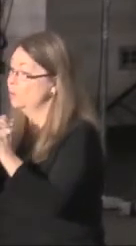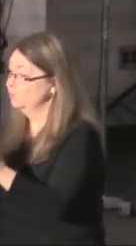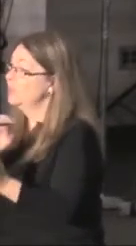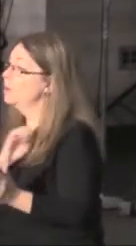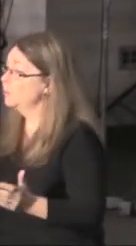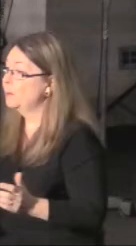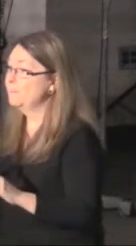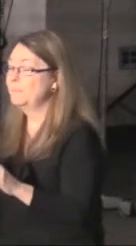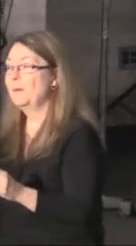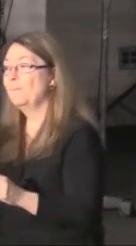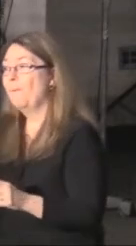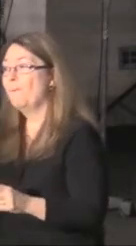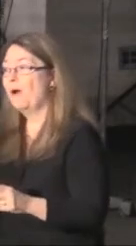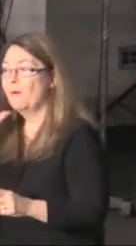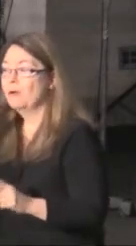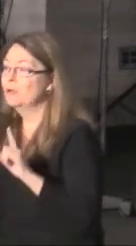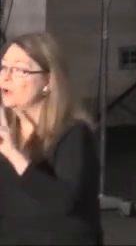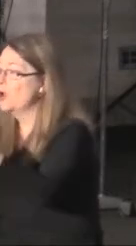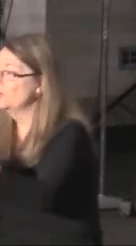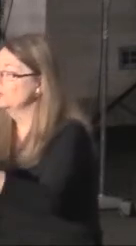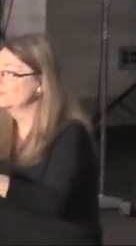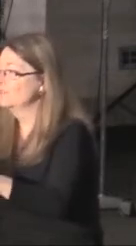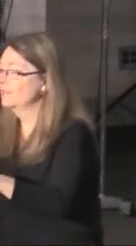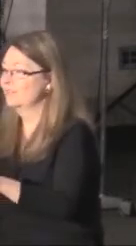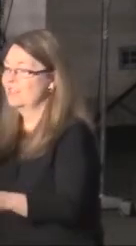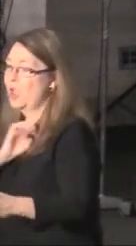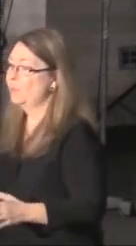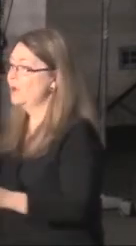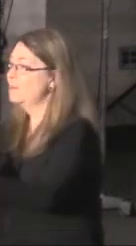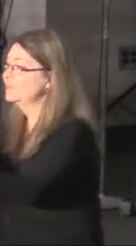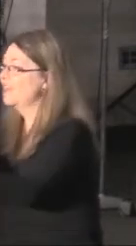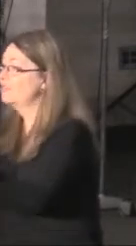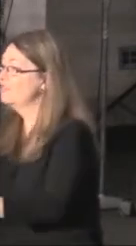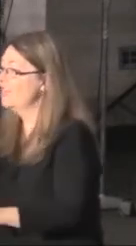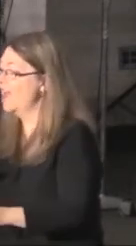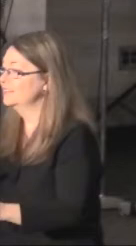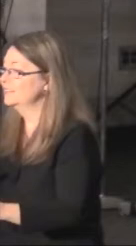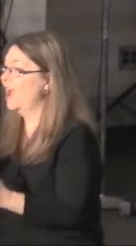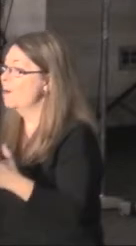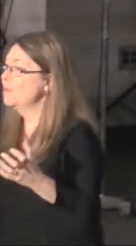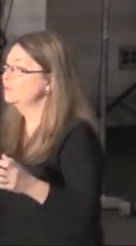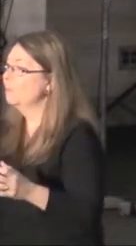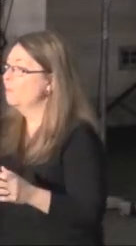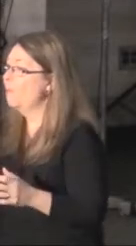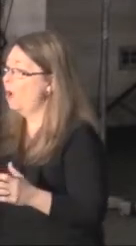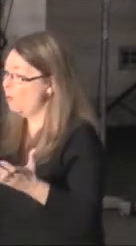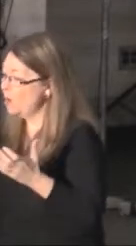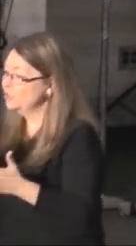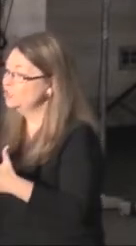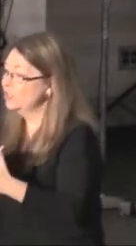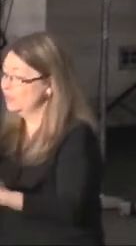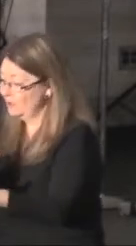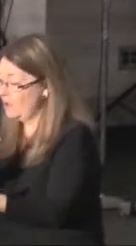But Paul's going to take it to Caesar himself. That's how much he wants to preach the gospel. That's how much we should want to share the